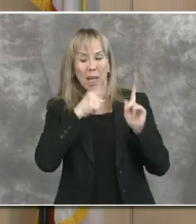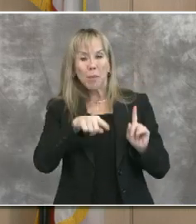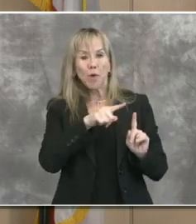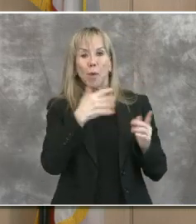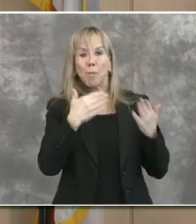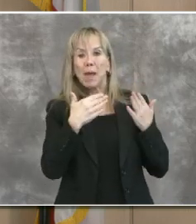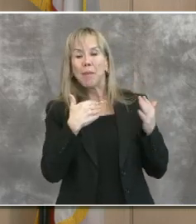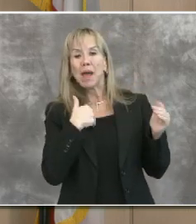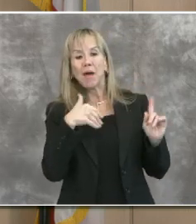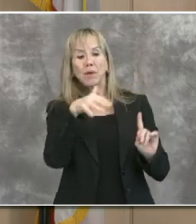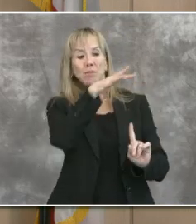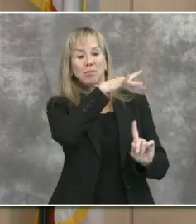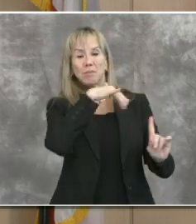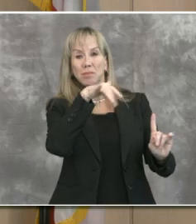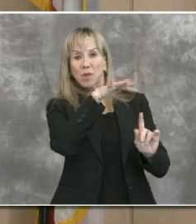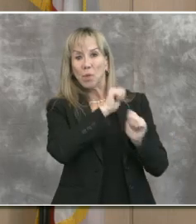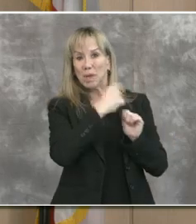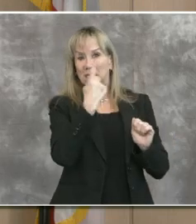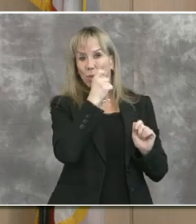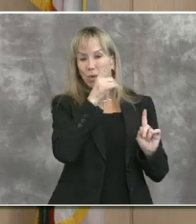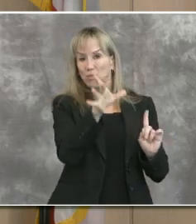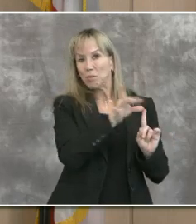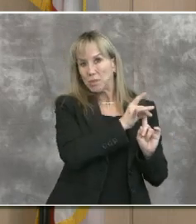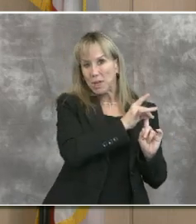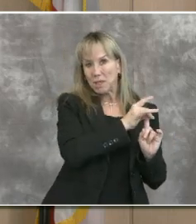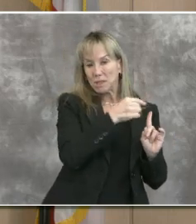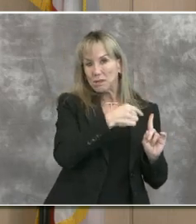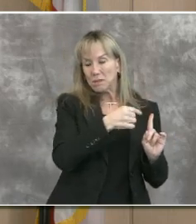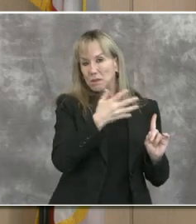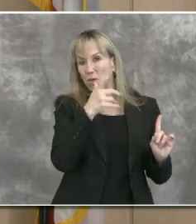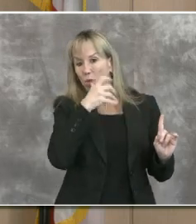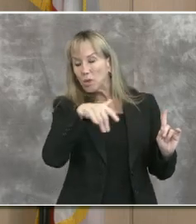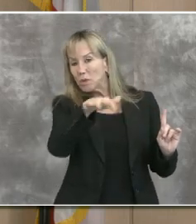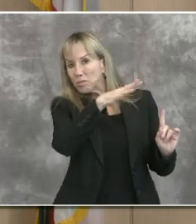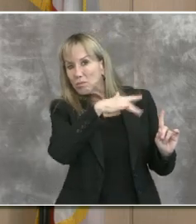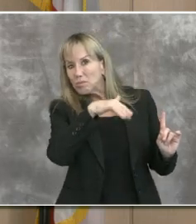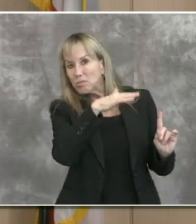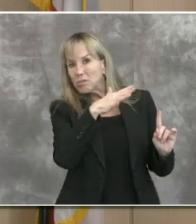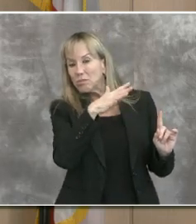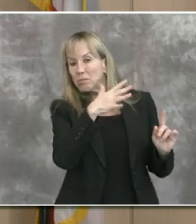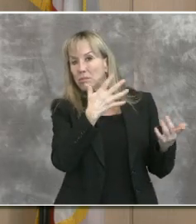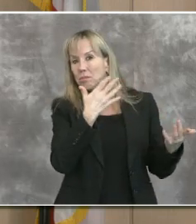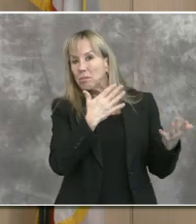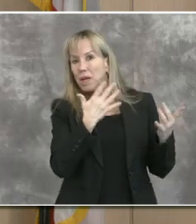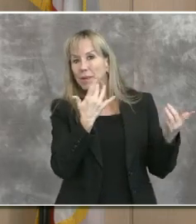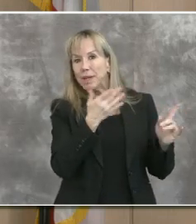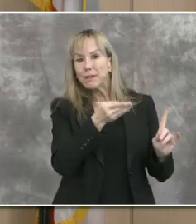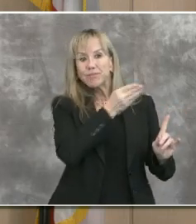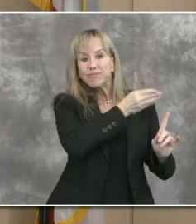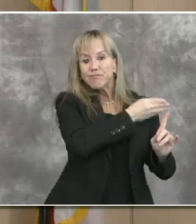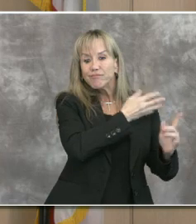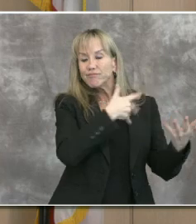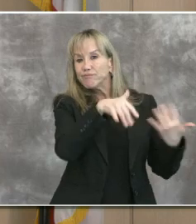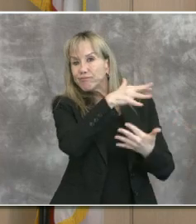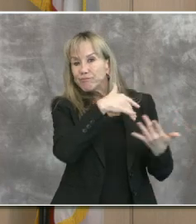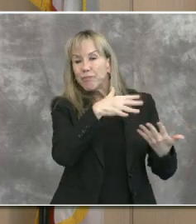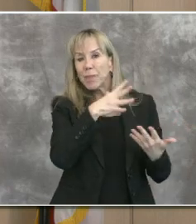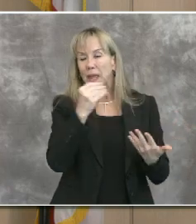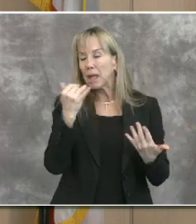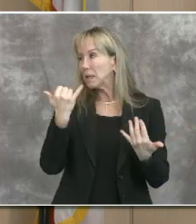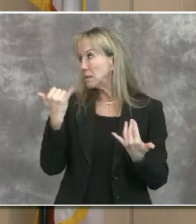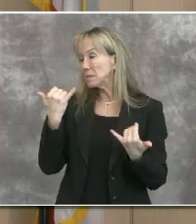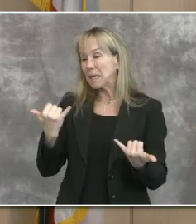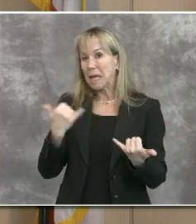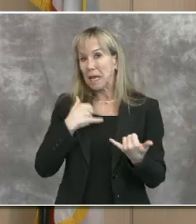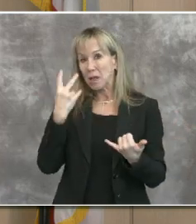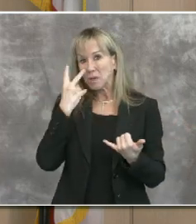contact with positive cases. And in the plan that I've seen presented today, I